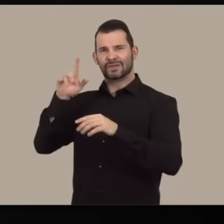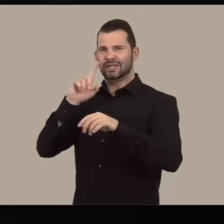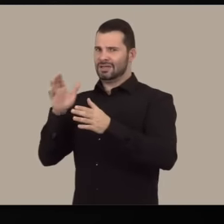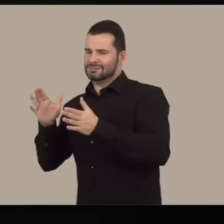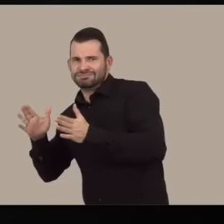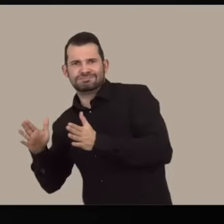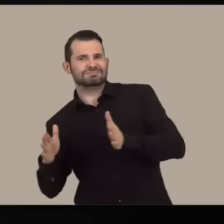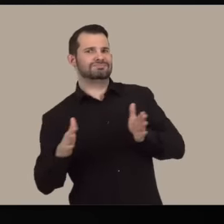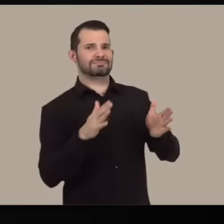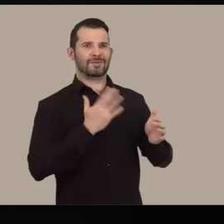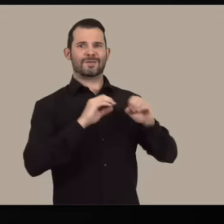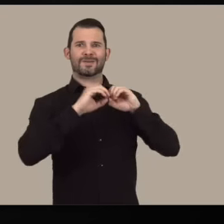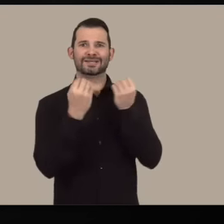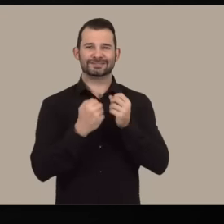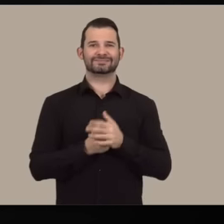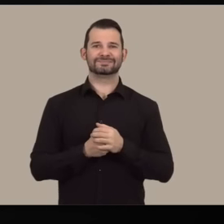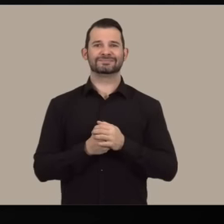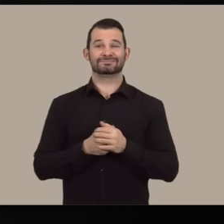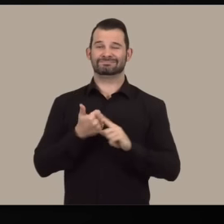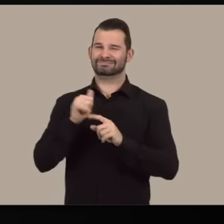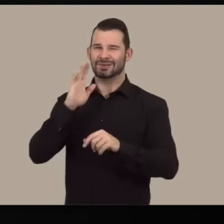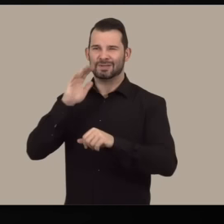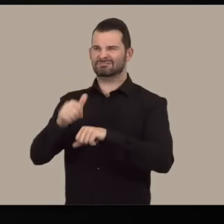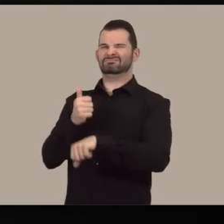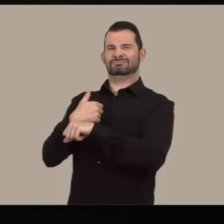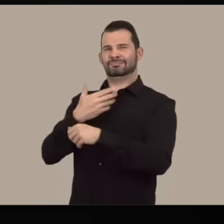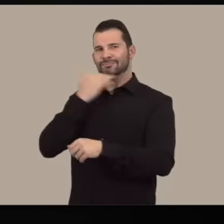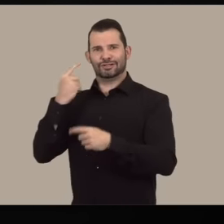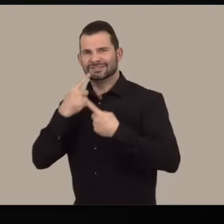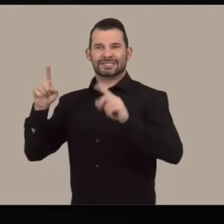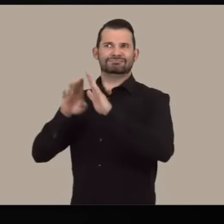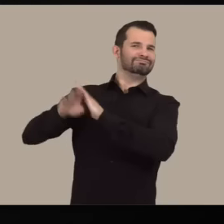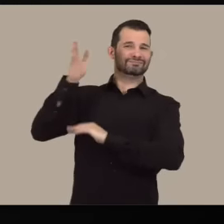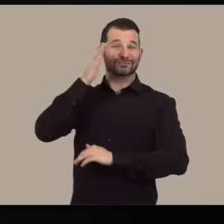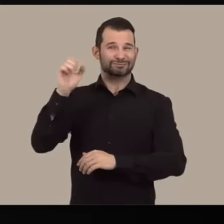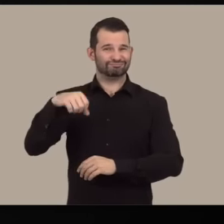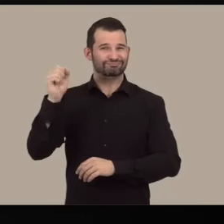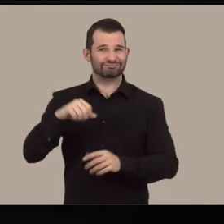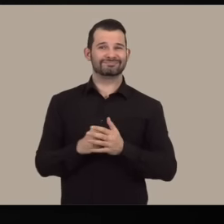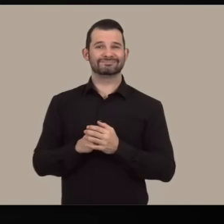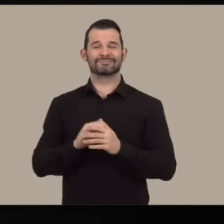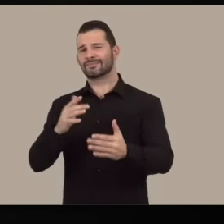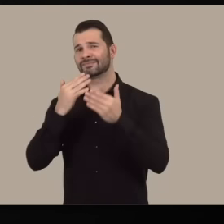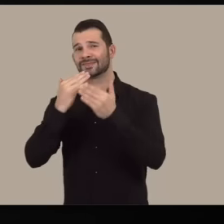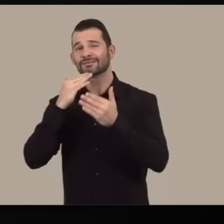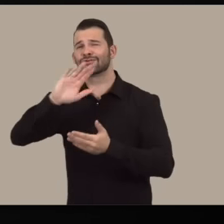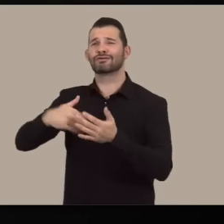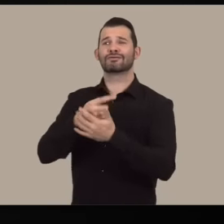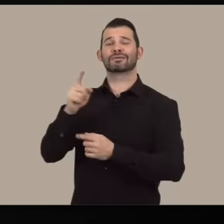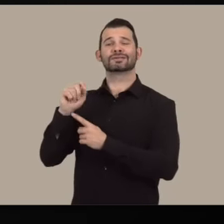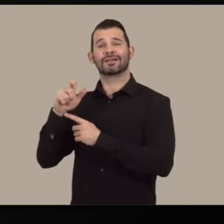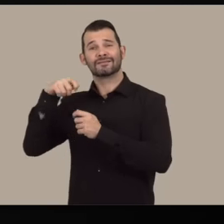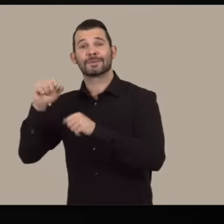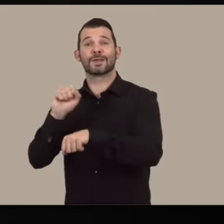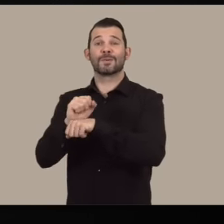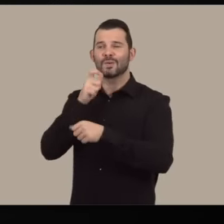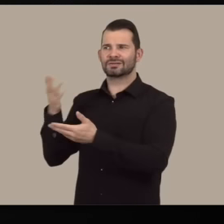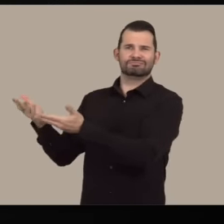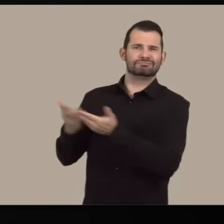thoughtful shift of our organization. This will position us for even greater success. Thanks to all